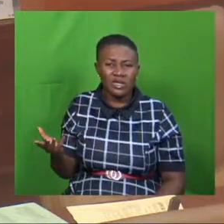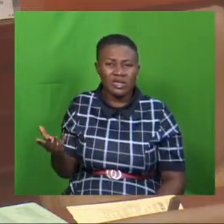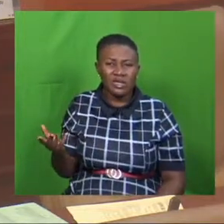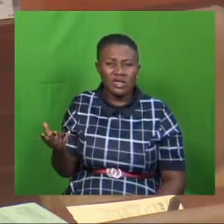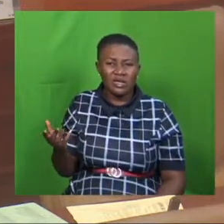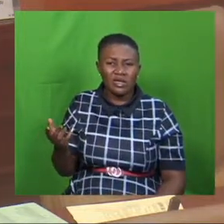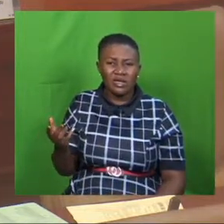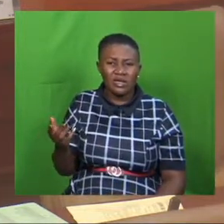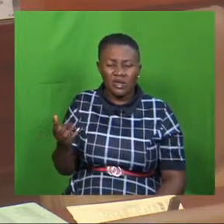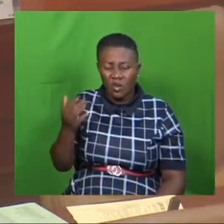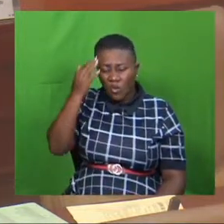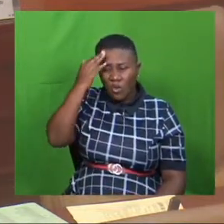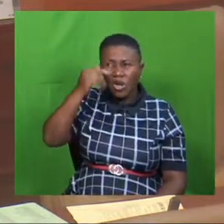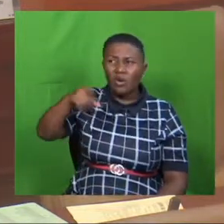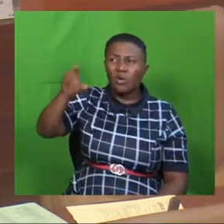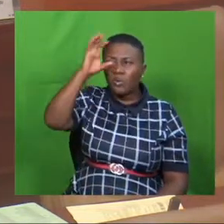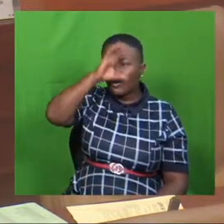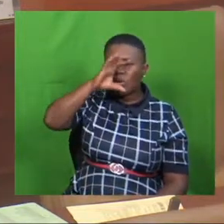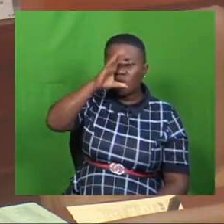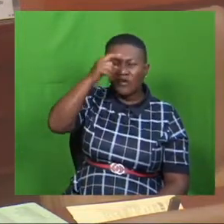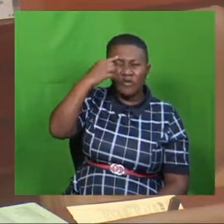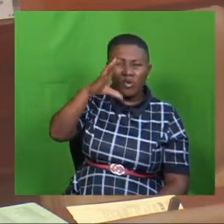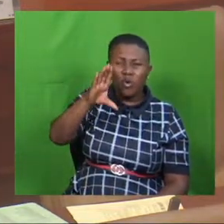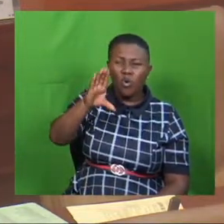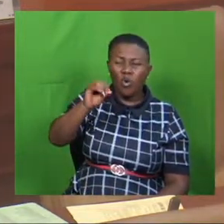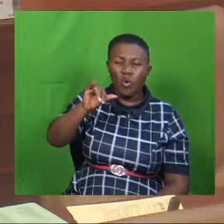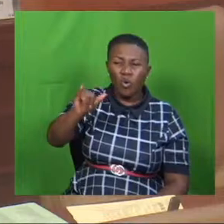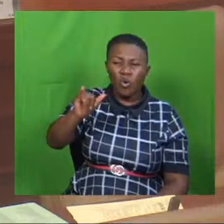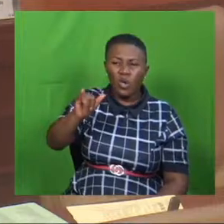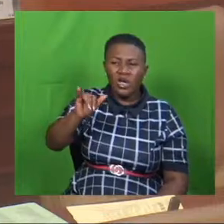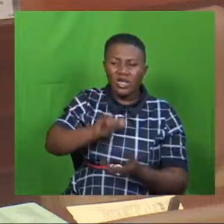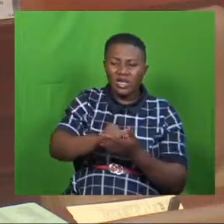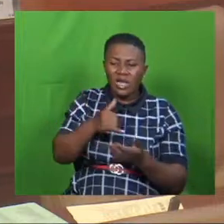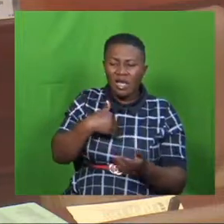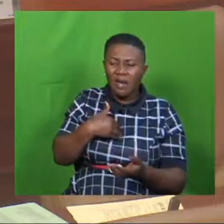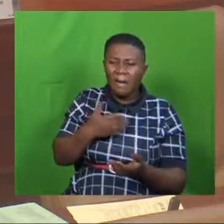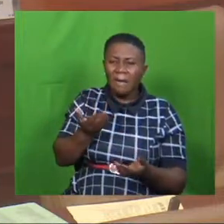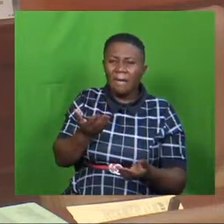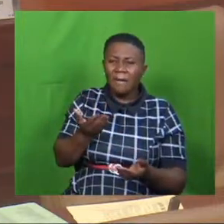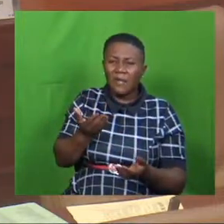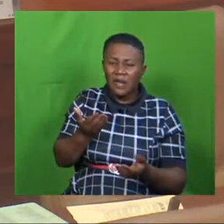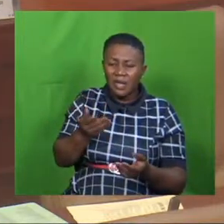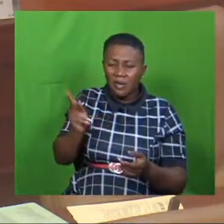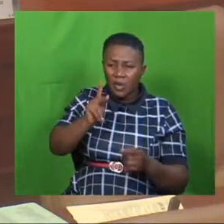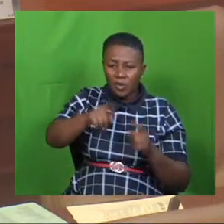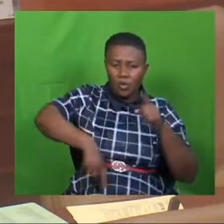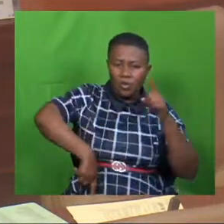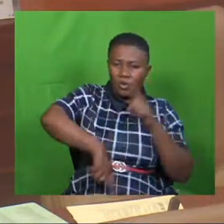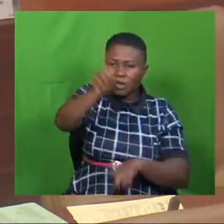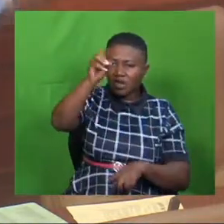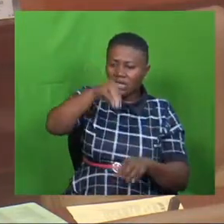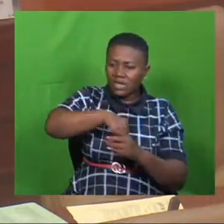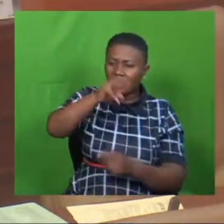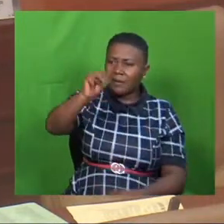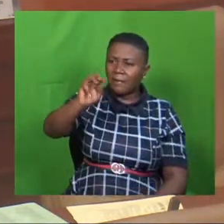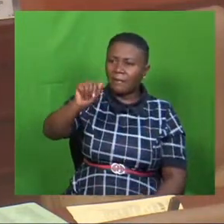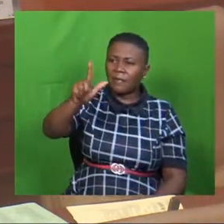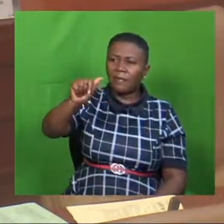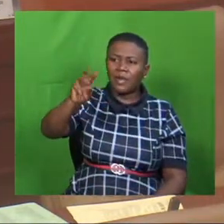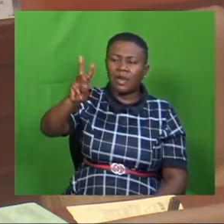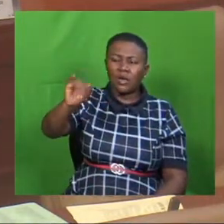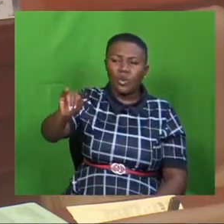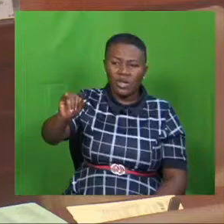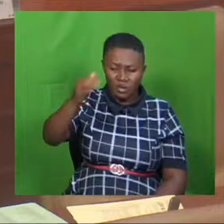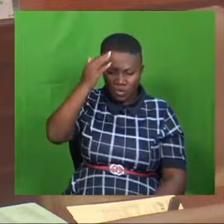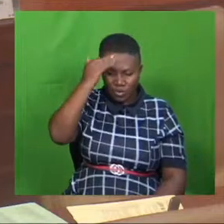go and get a company which has got so much bad news in Malawi? In fact, they were kicked out of Malawi for all sorts of things, Mr. Speaker,